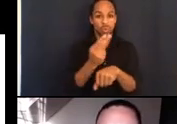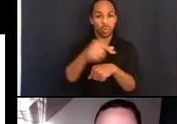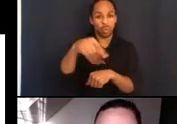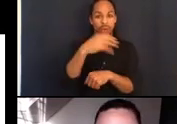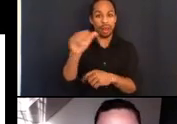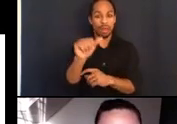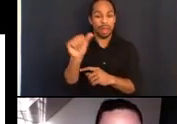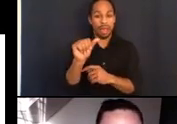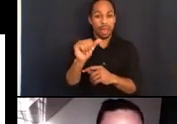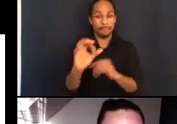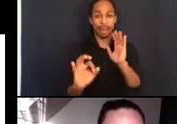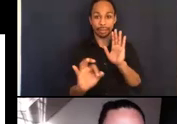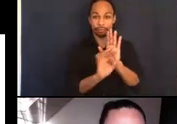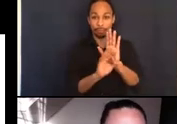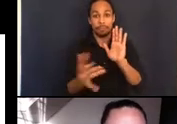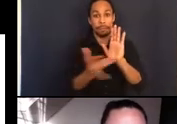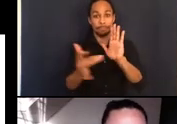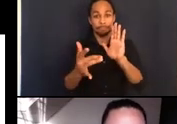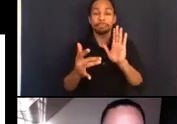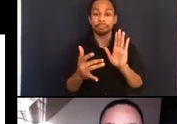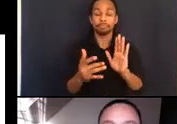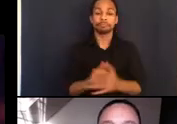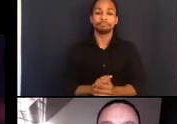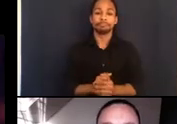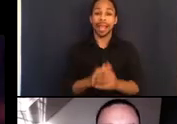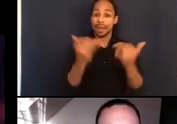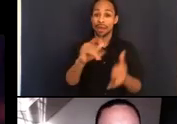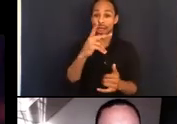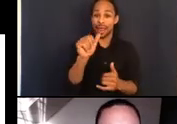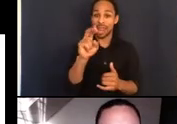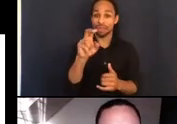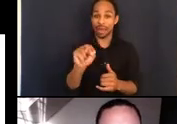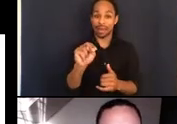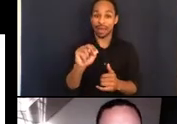them to panelists at the end. And now, Cara McGuinness.